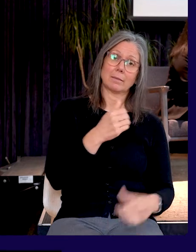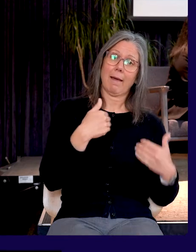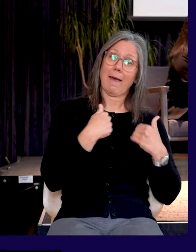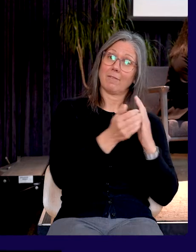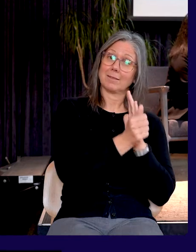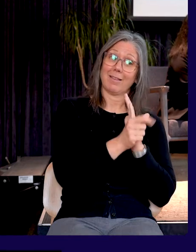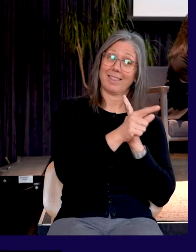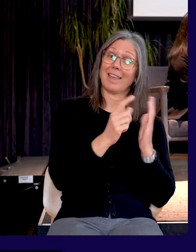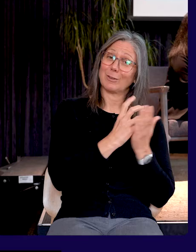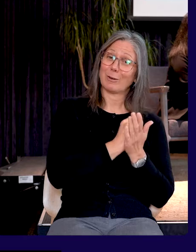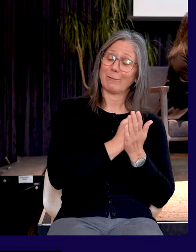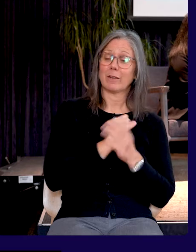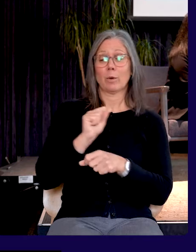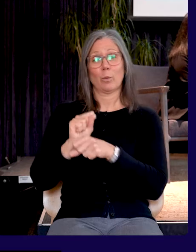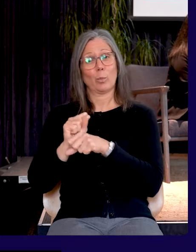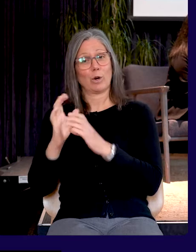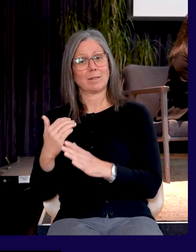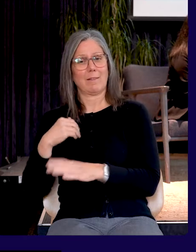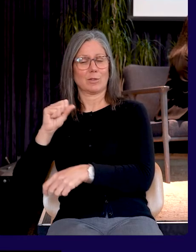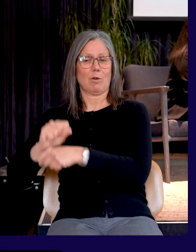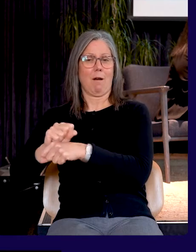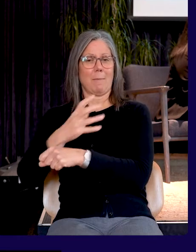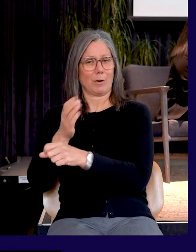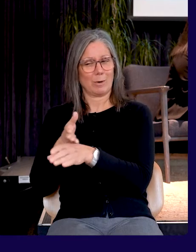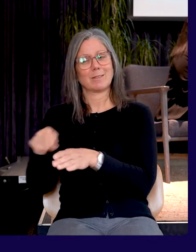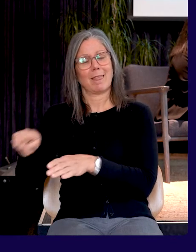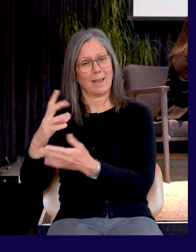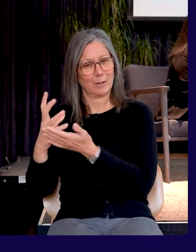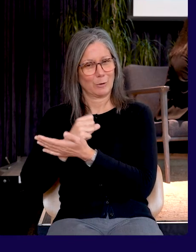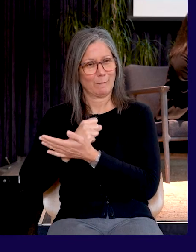deserve, and workers get the jobs and careers that they deserve.